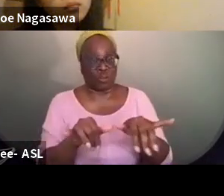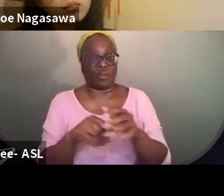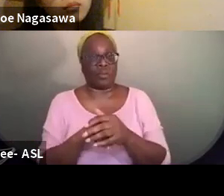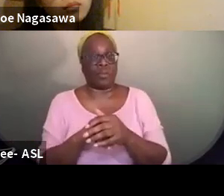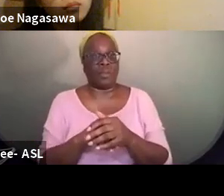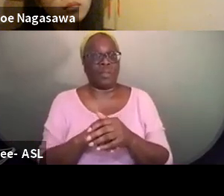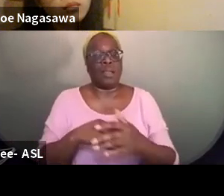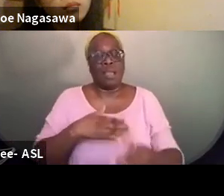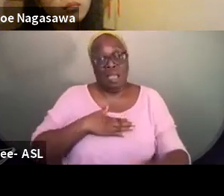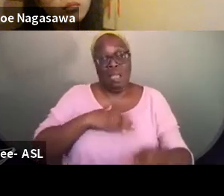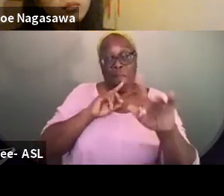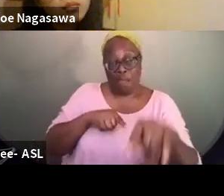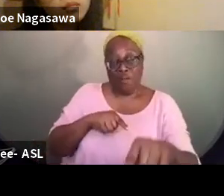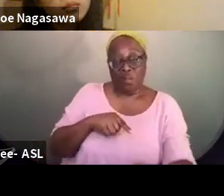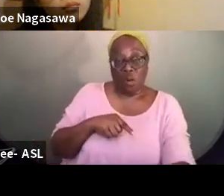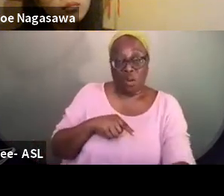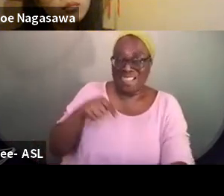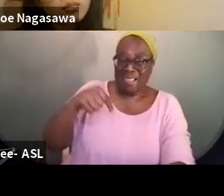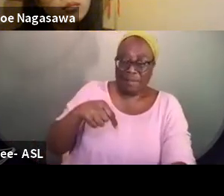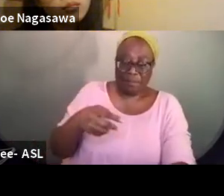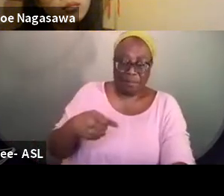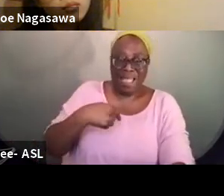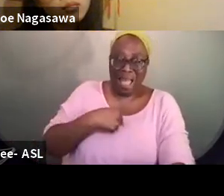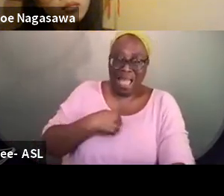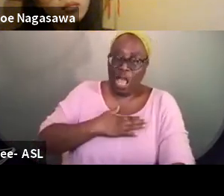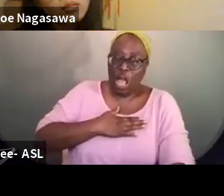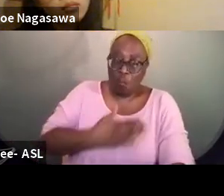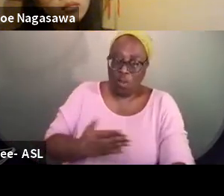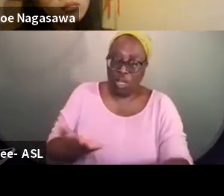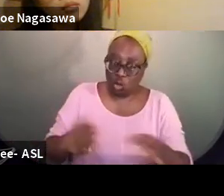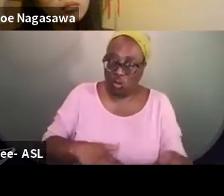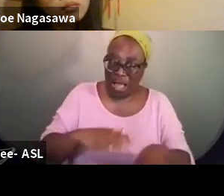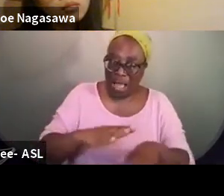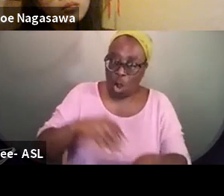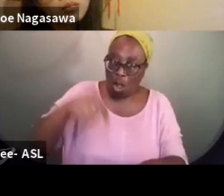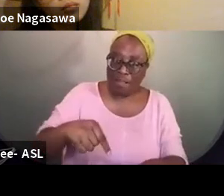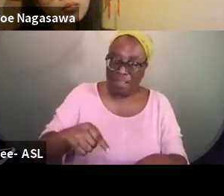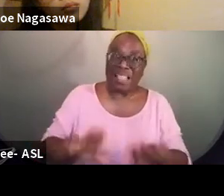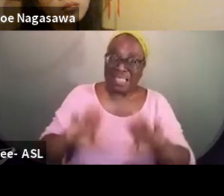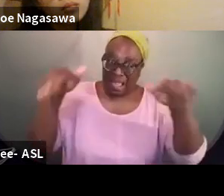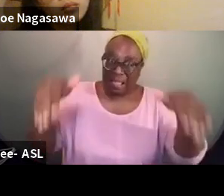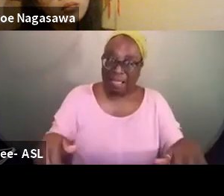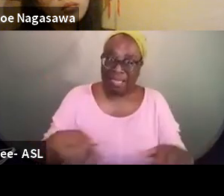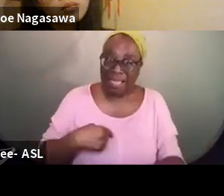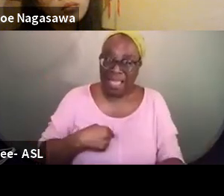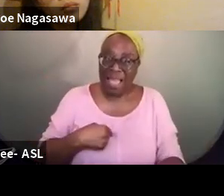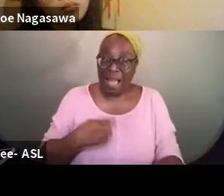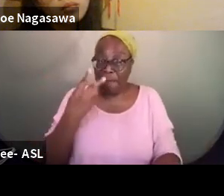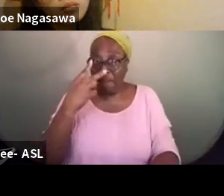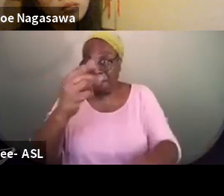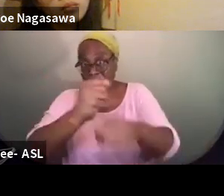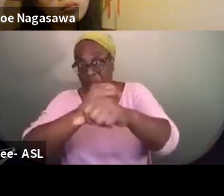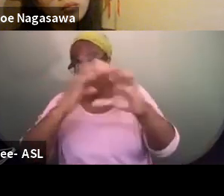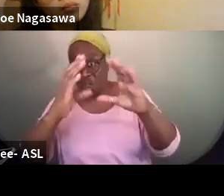be, this is the hill for me. I'm looking at fall of 21. And if